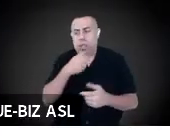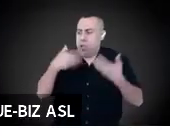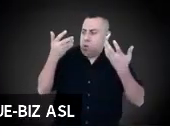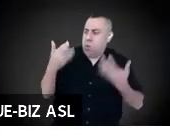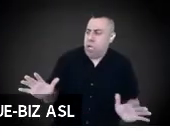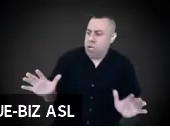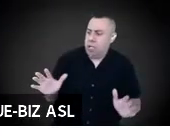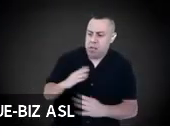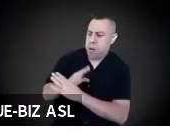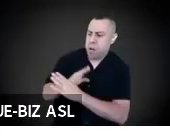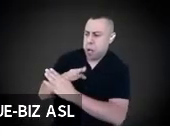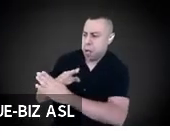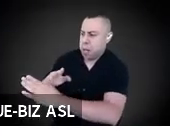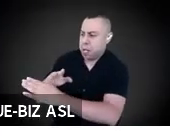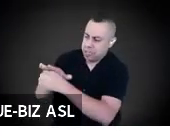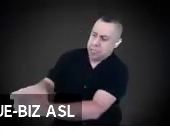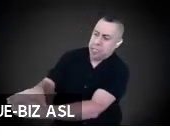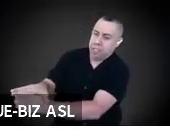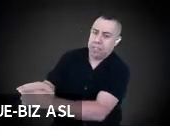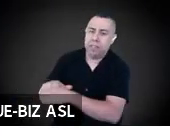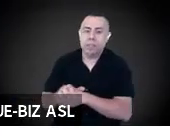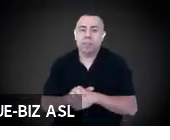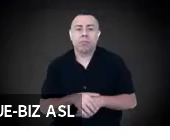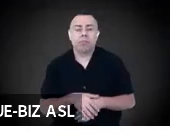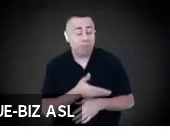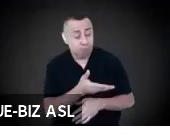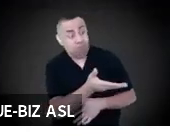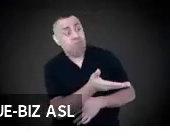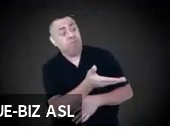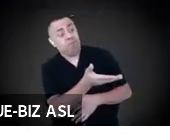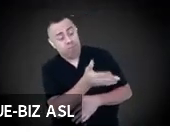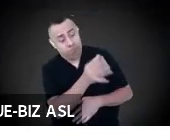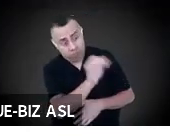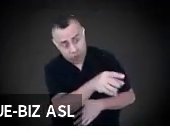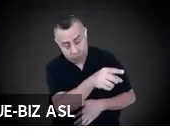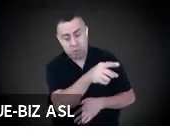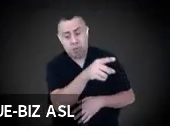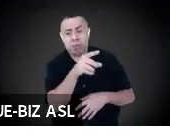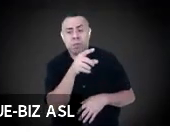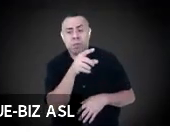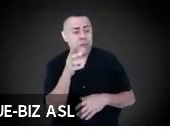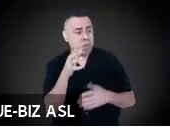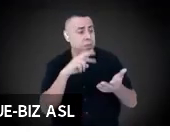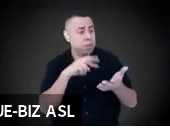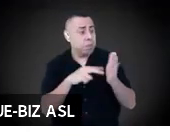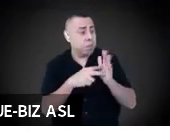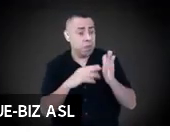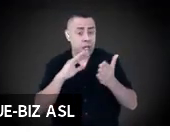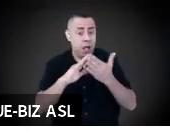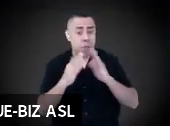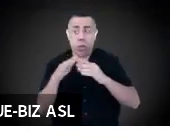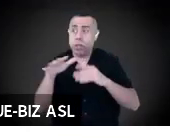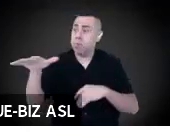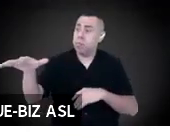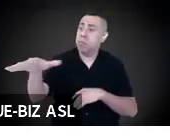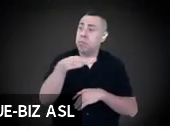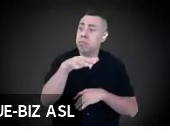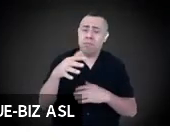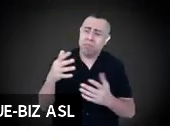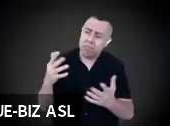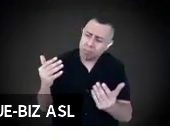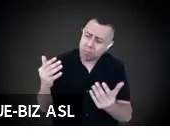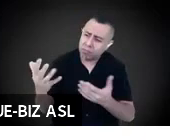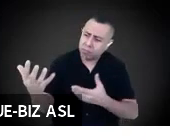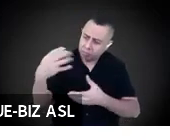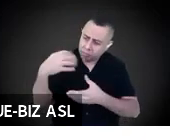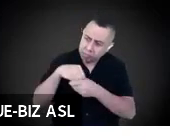we engage the community? You know, how do we bring them into this, to this world of theater, to tell